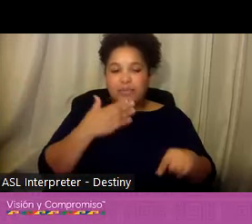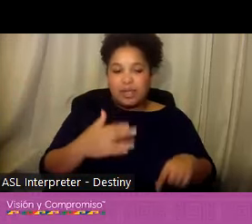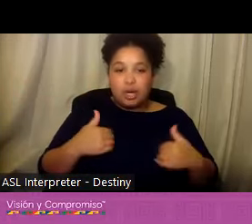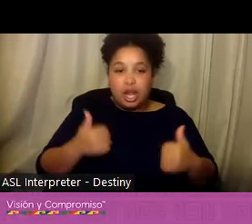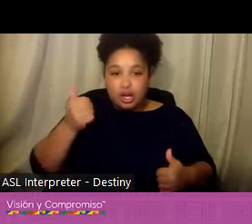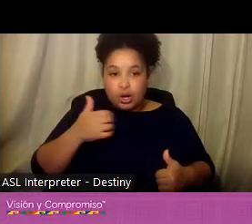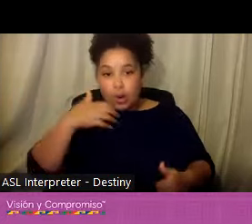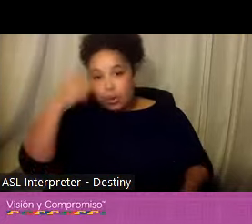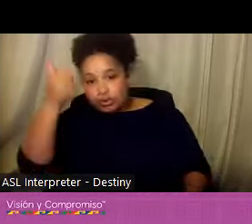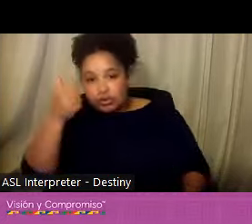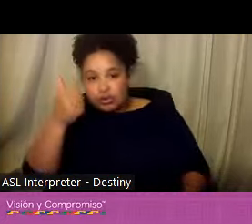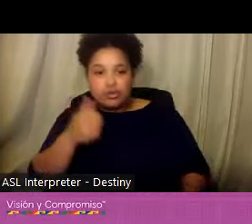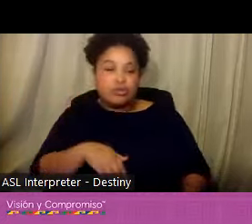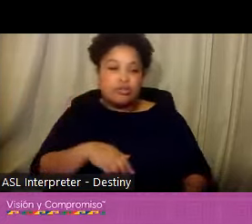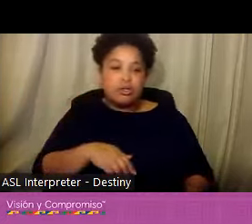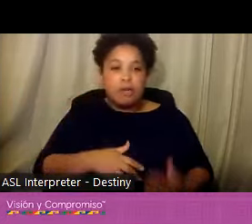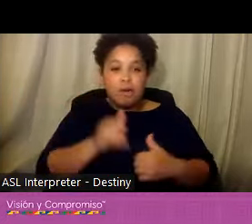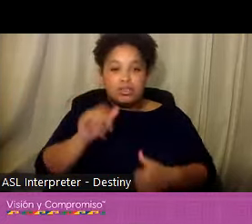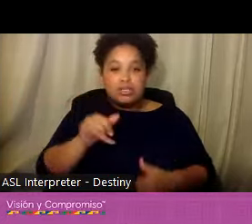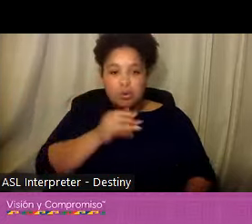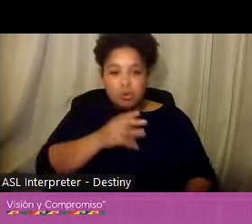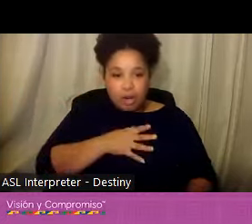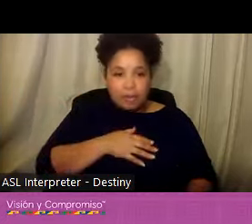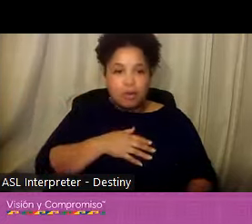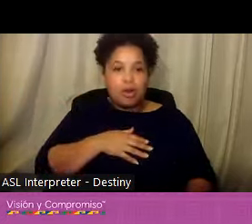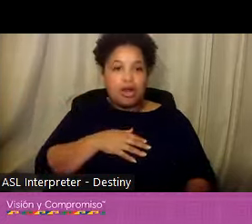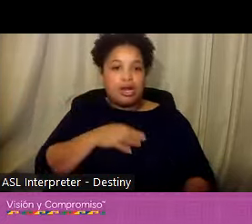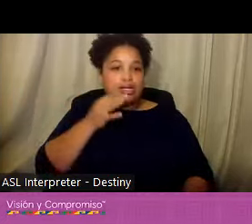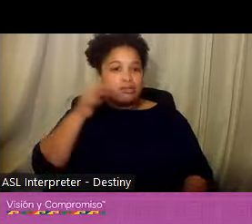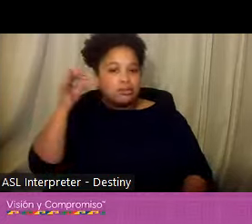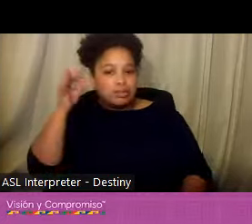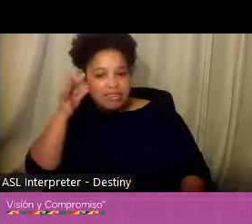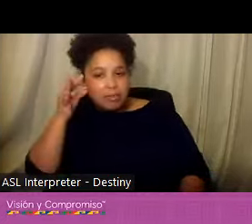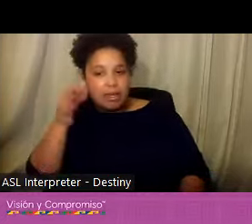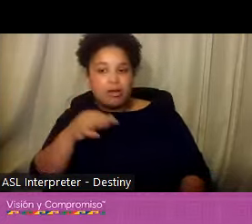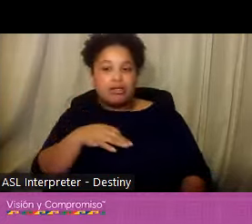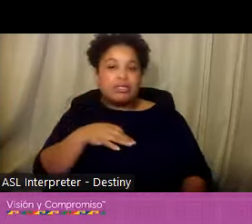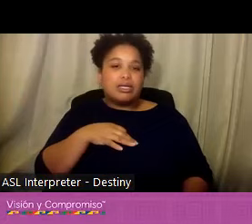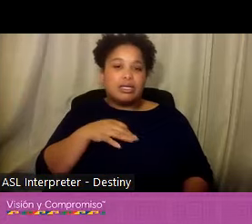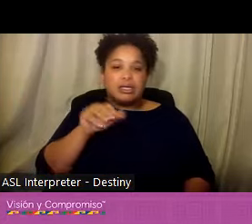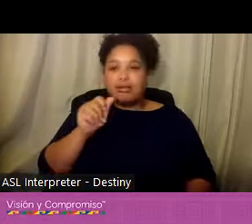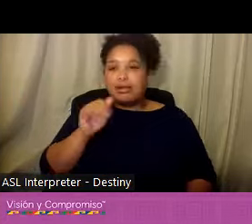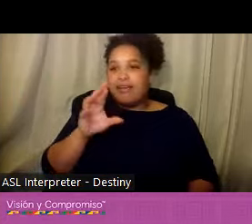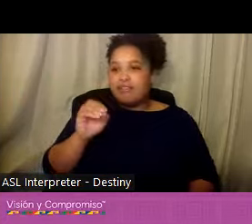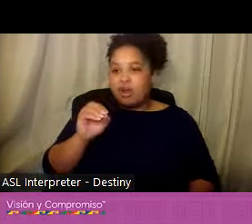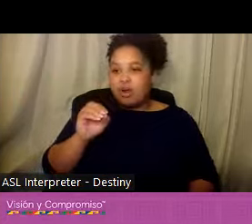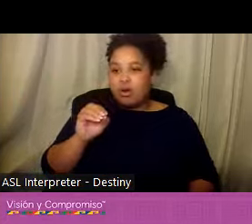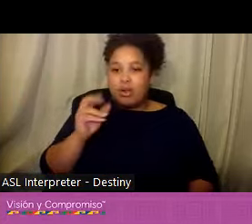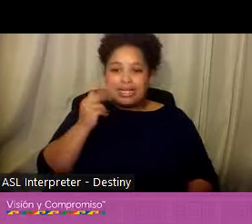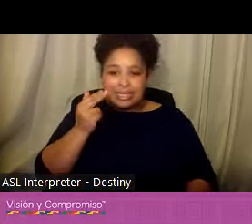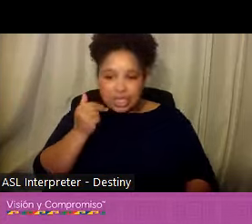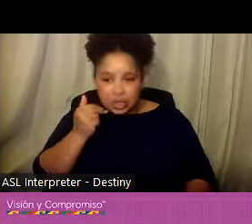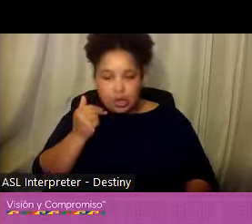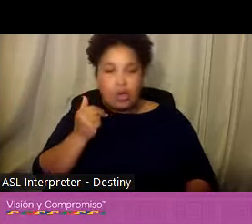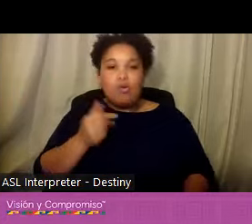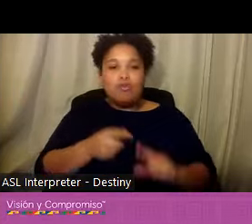we're older, we're mostly women, we're indigenous, we're Afro-Latino. We come from many countries, Latin American